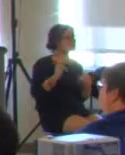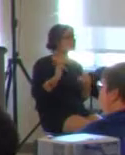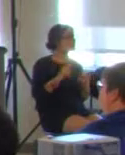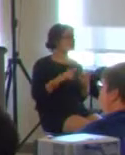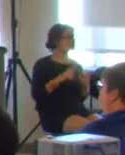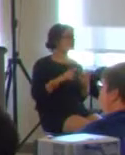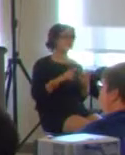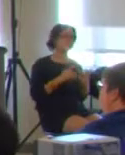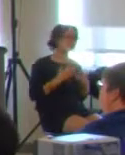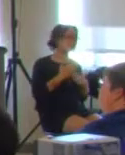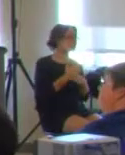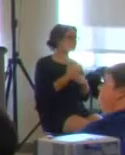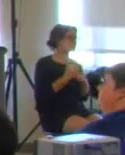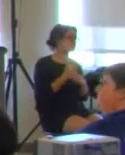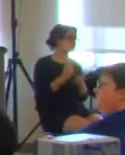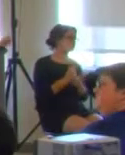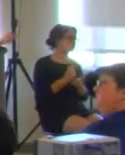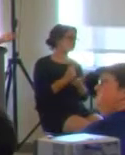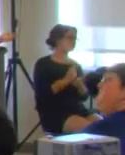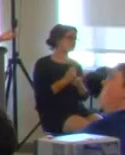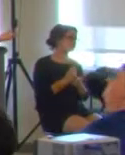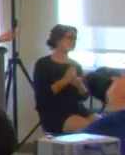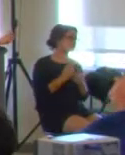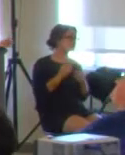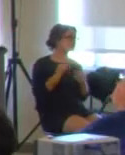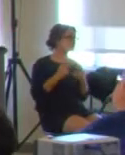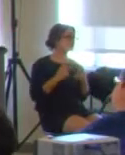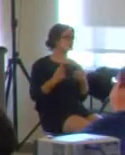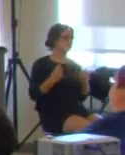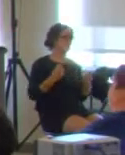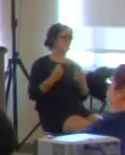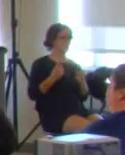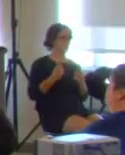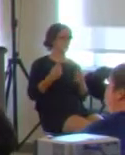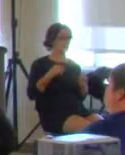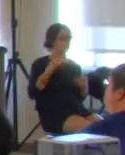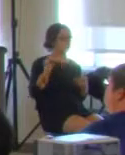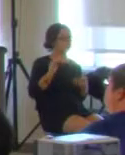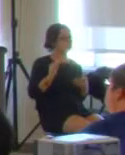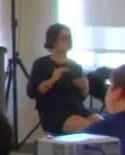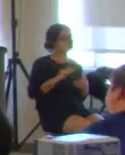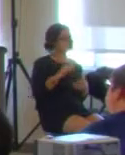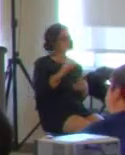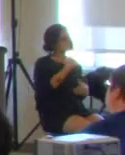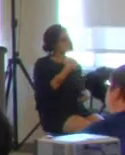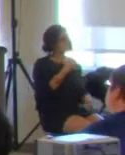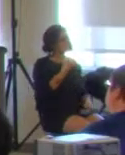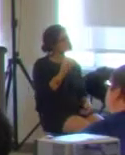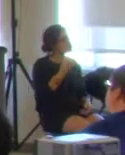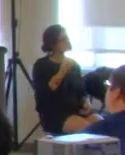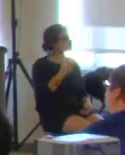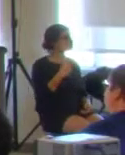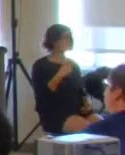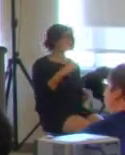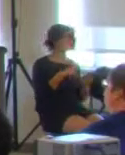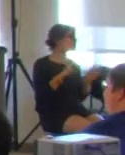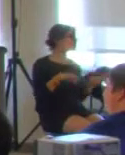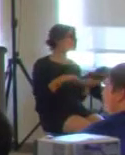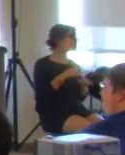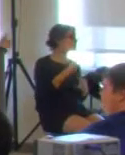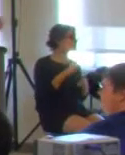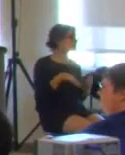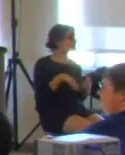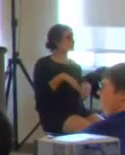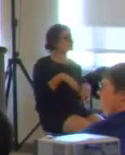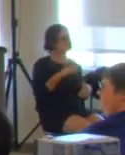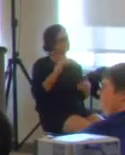treatment, because I have people come in, we have to fill, Dr. Cohen, I have another form for you to fill out.